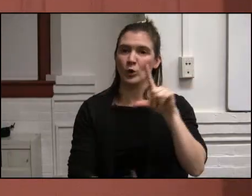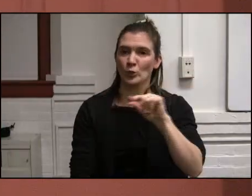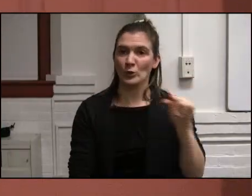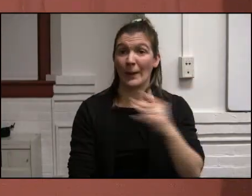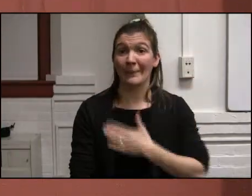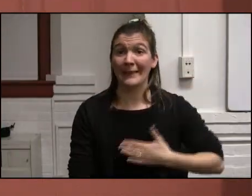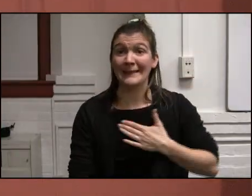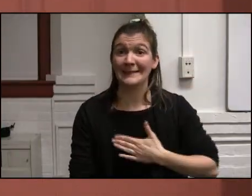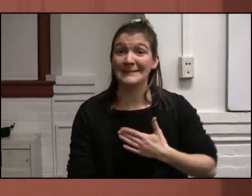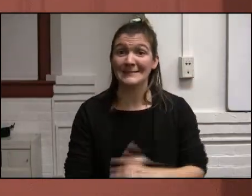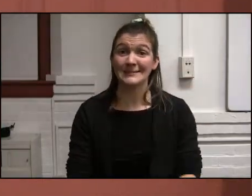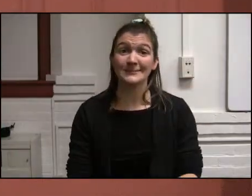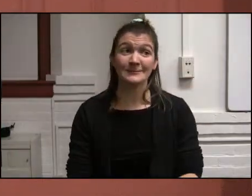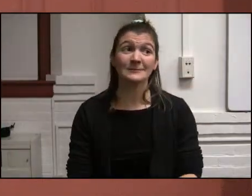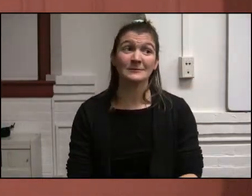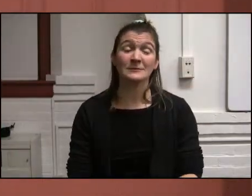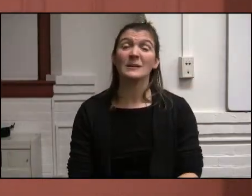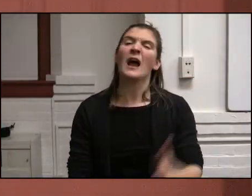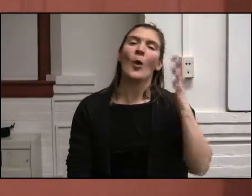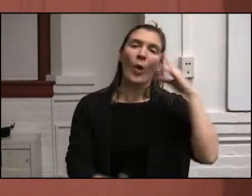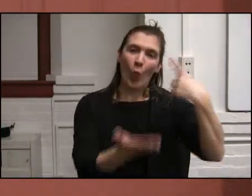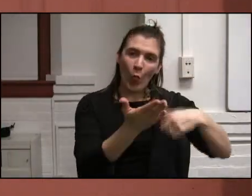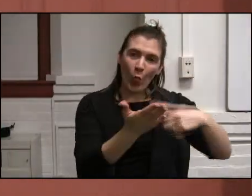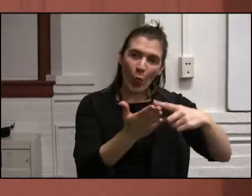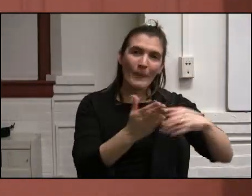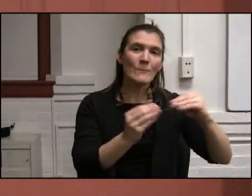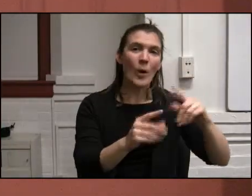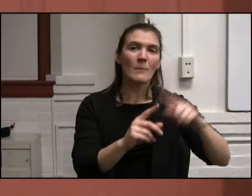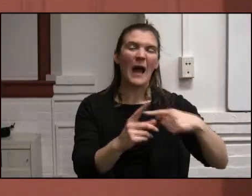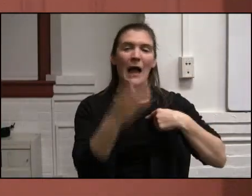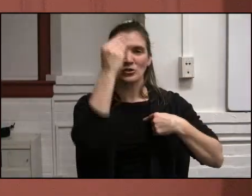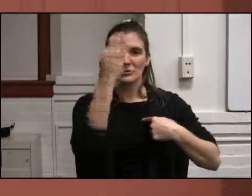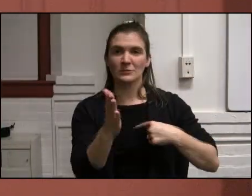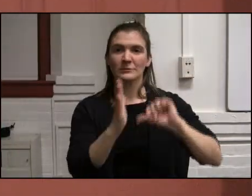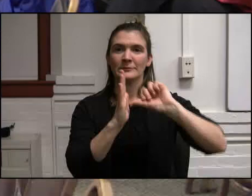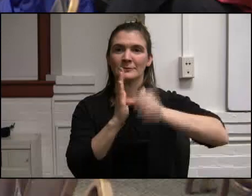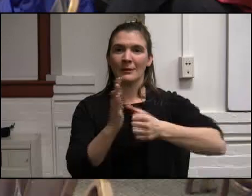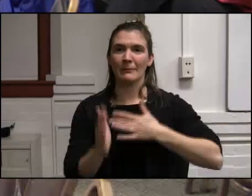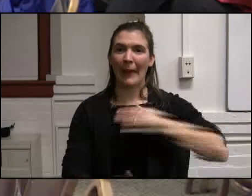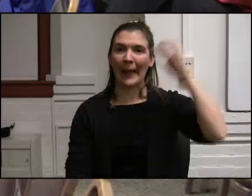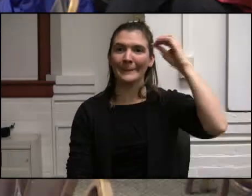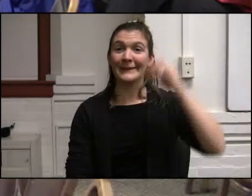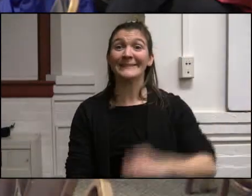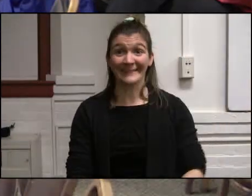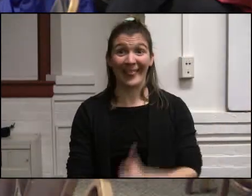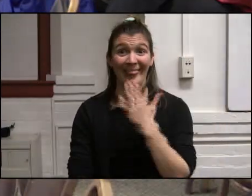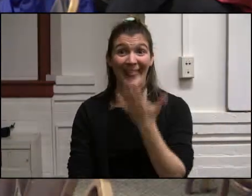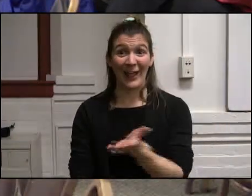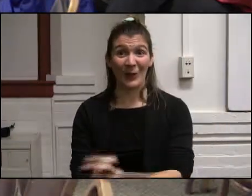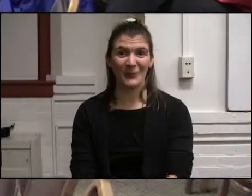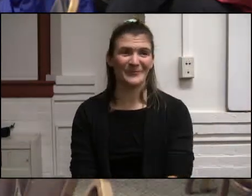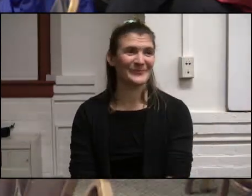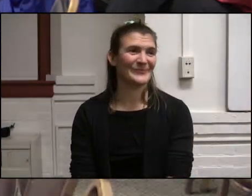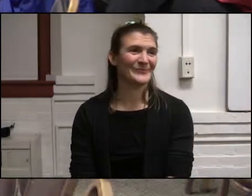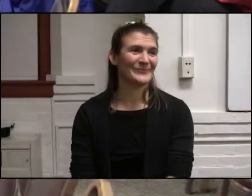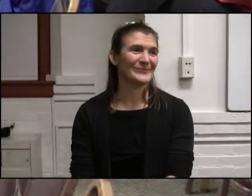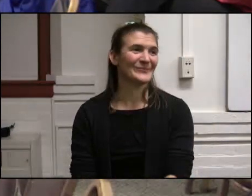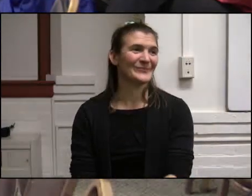budget. I think it's, I know you'll be talking about this some more. I just wanted to register my opinion right now. Thank you.